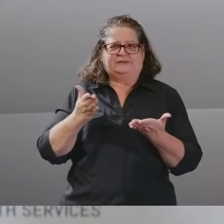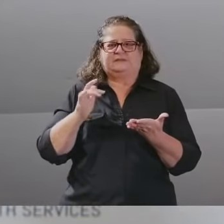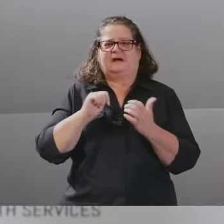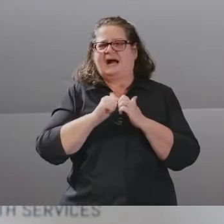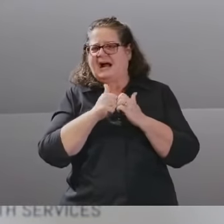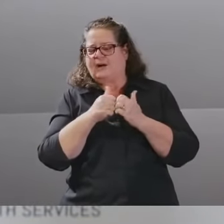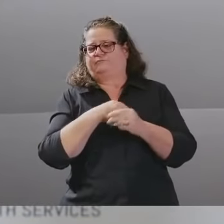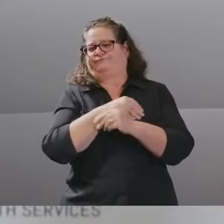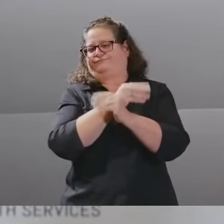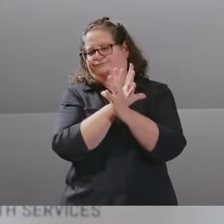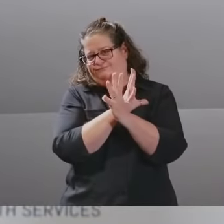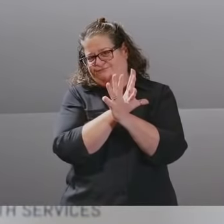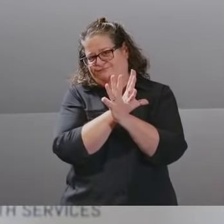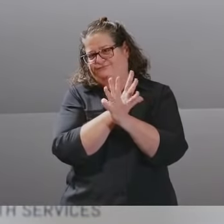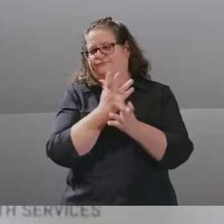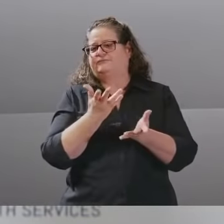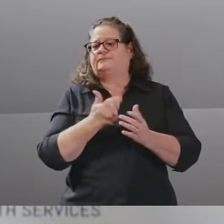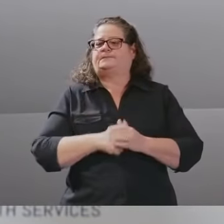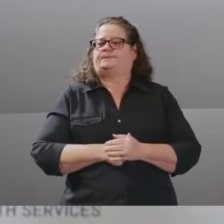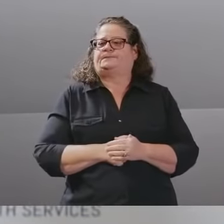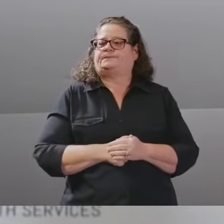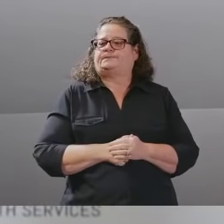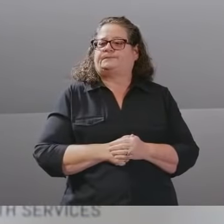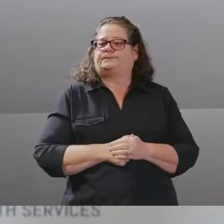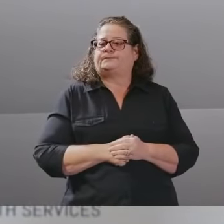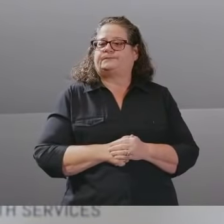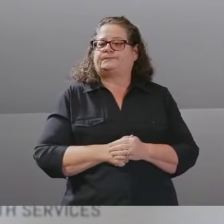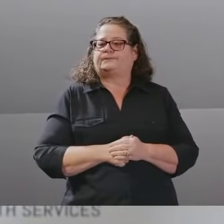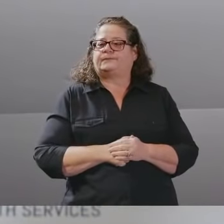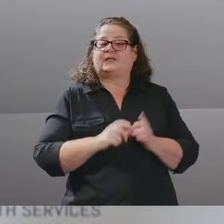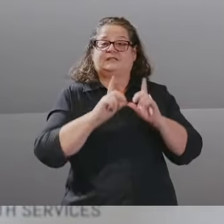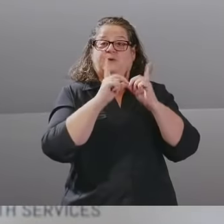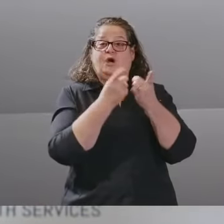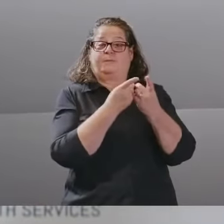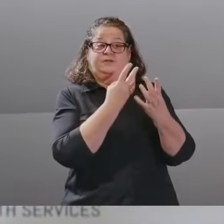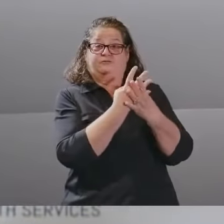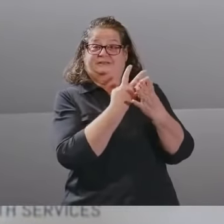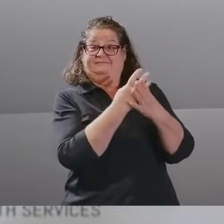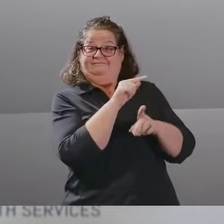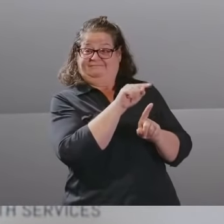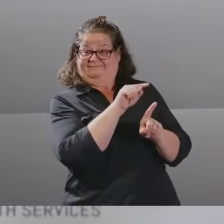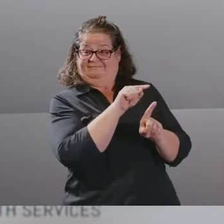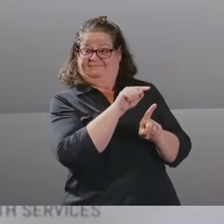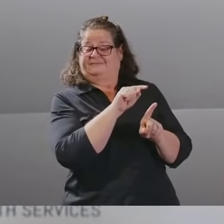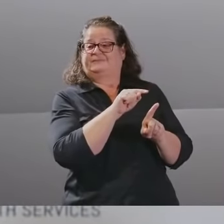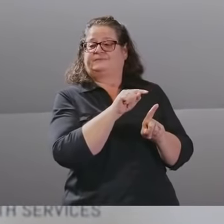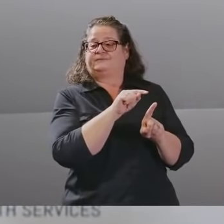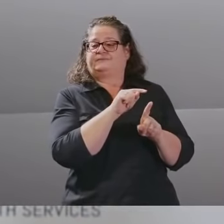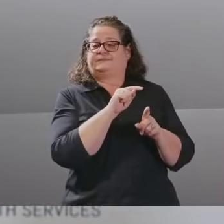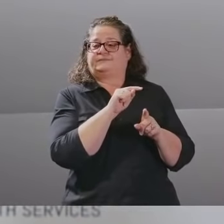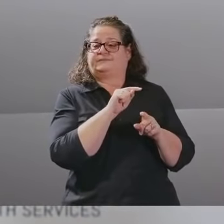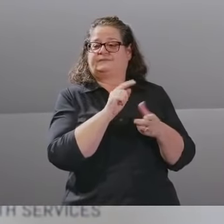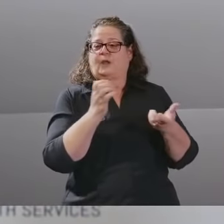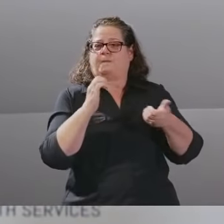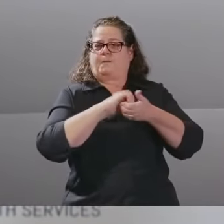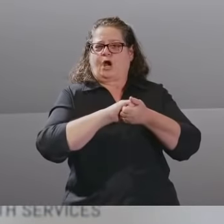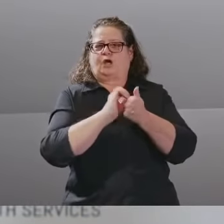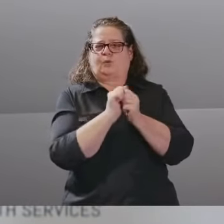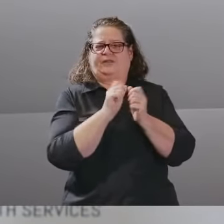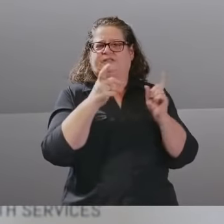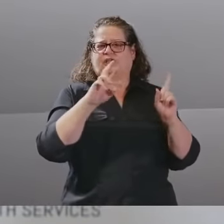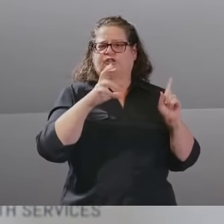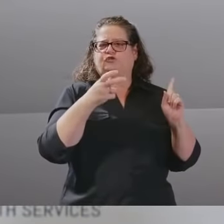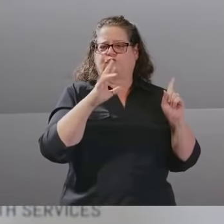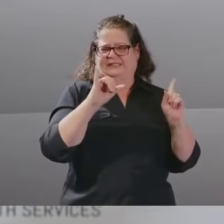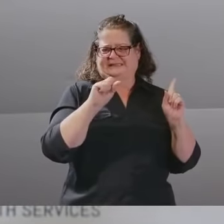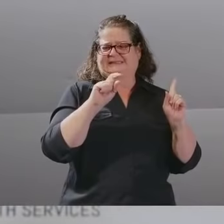virtually. The Department of Corrections, Rehabilitation, and Reentry has partnered with Dr. Christ and her team